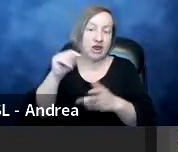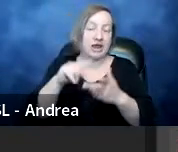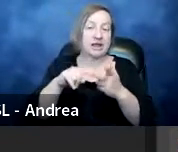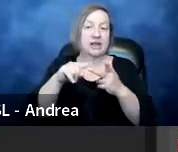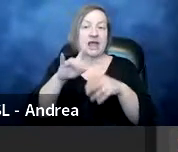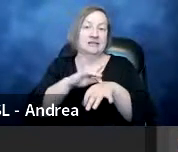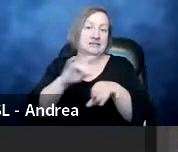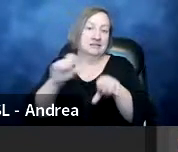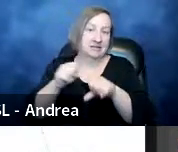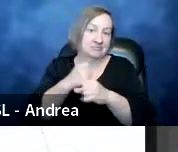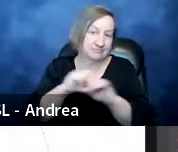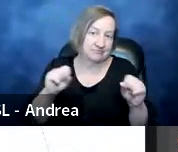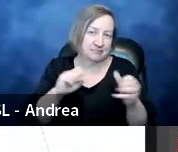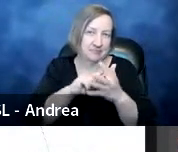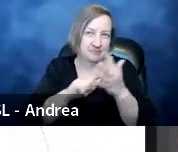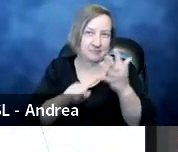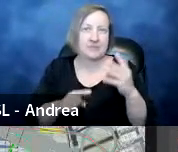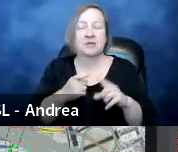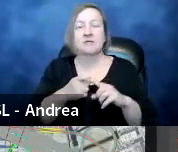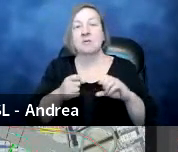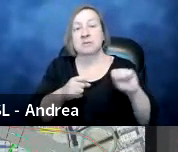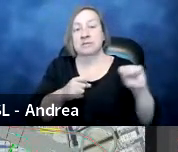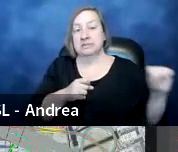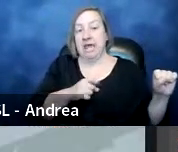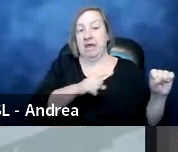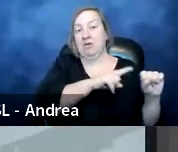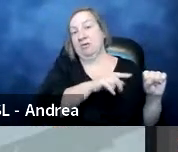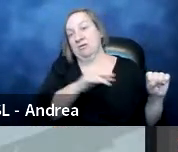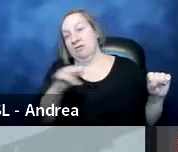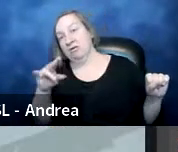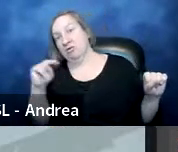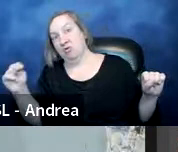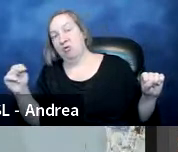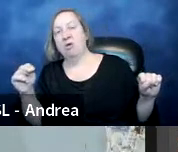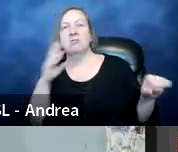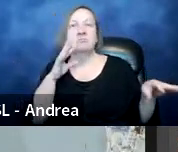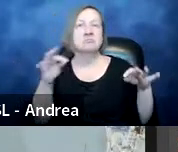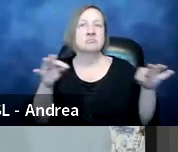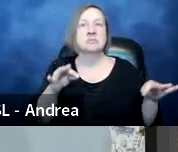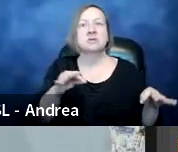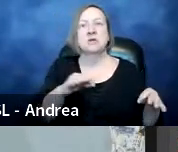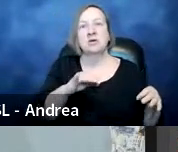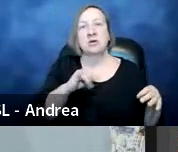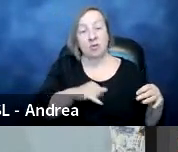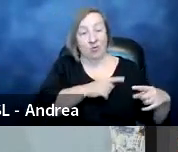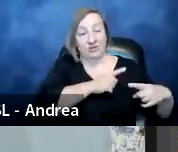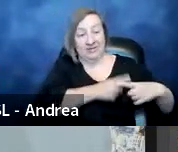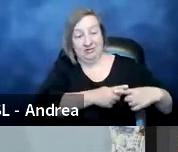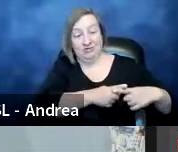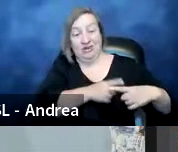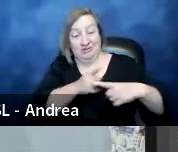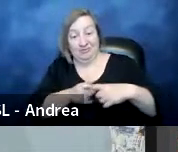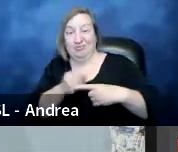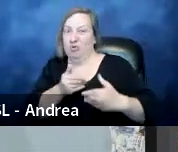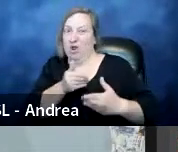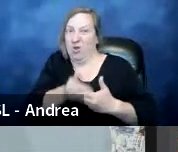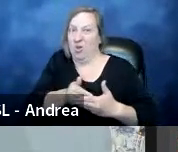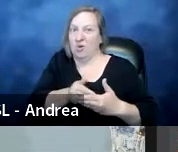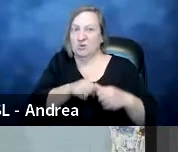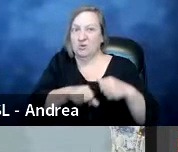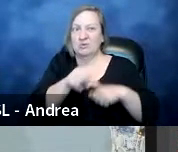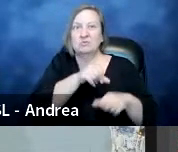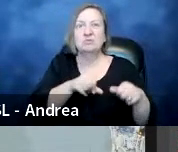So from the south to the north, just walking through, because these are closely spaced interchanges, as you work on any of the